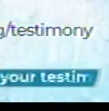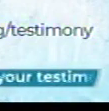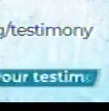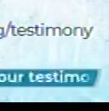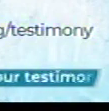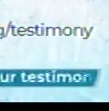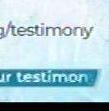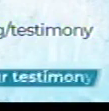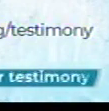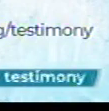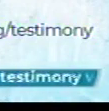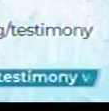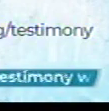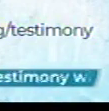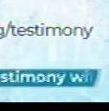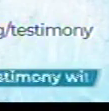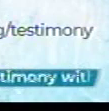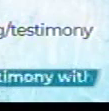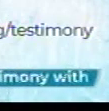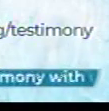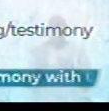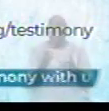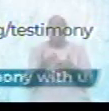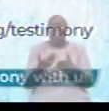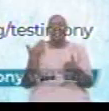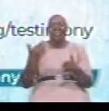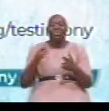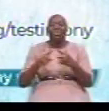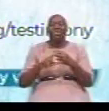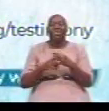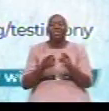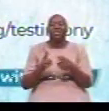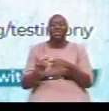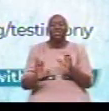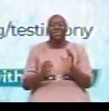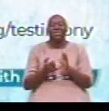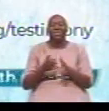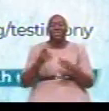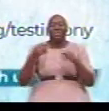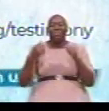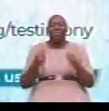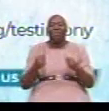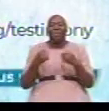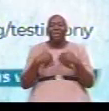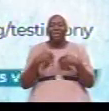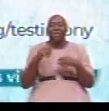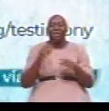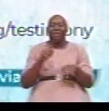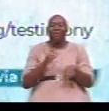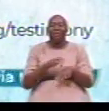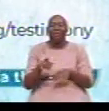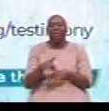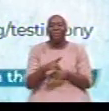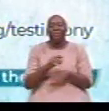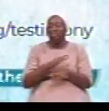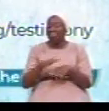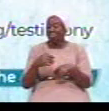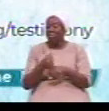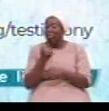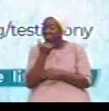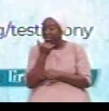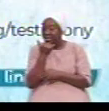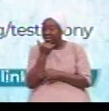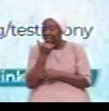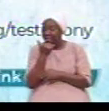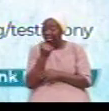Whatever you couldn't do before, start doing it. The power has touched you already. And don't make a mistake.